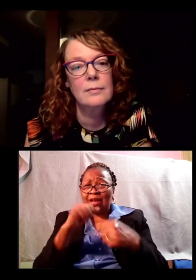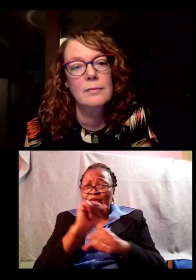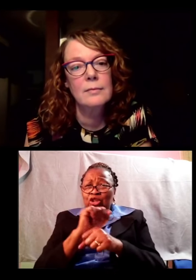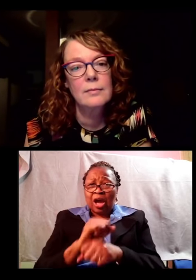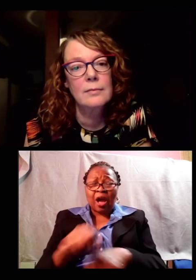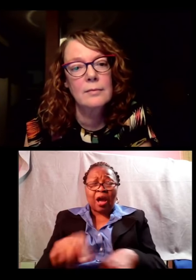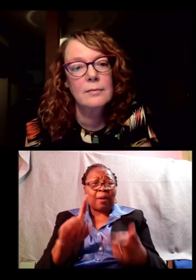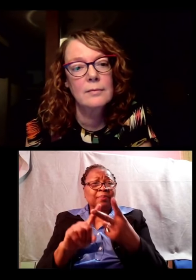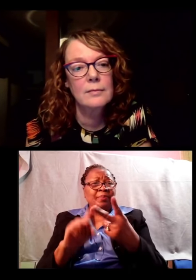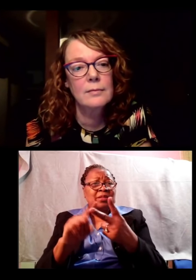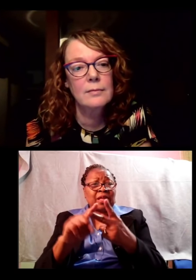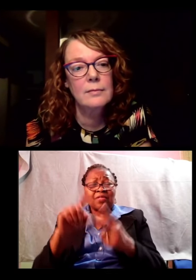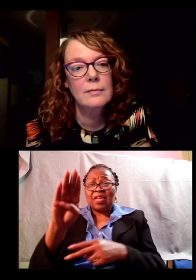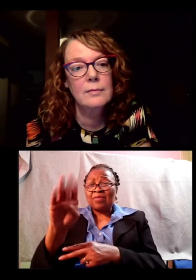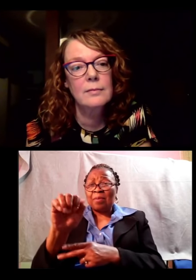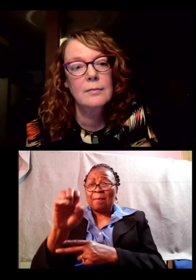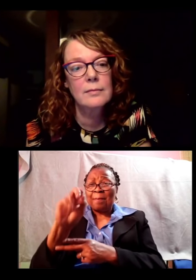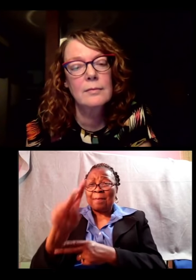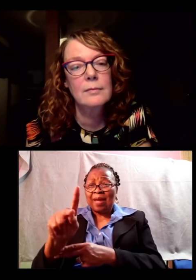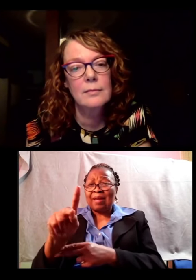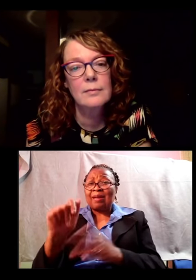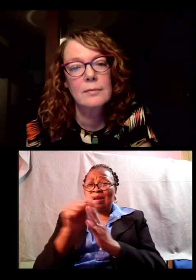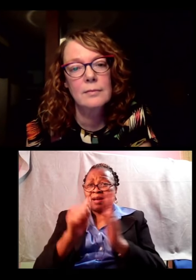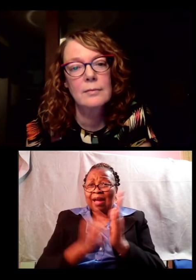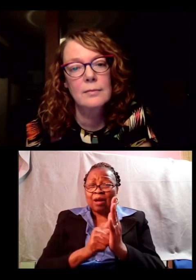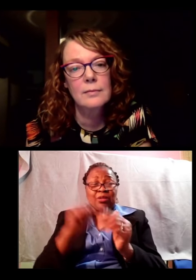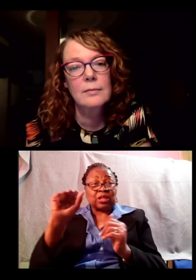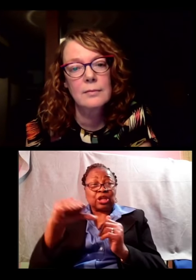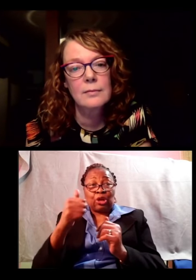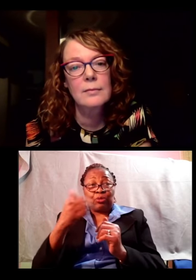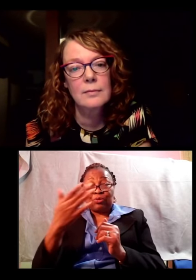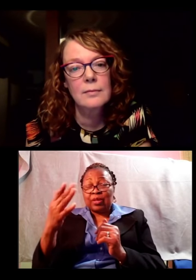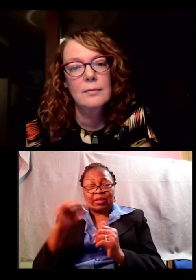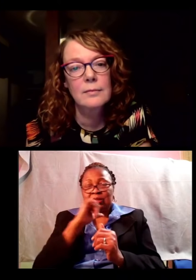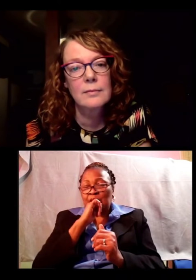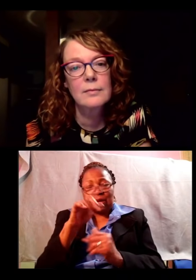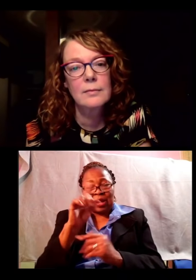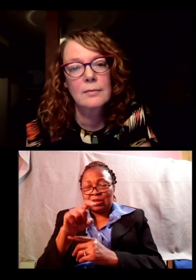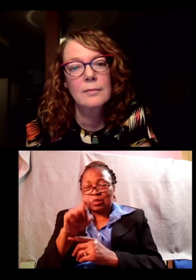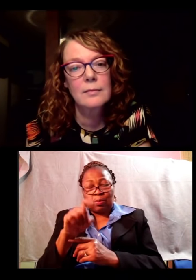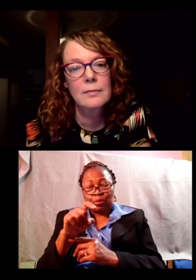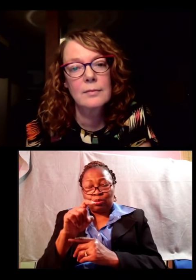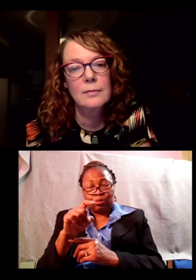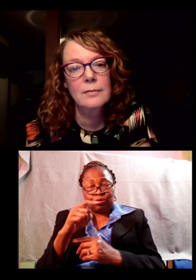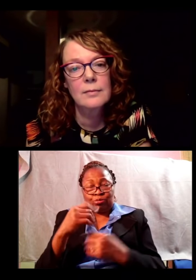other ungodly things that they're too dim-witted to really be able to handle.